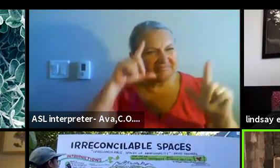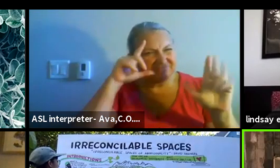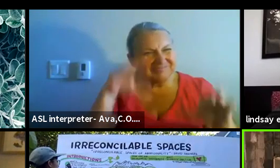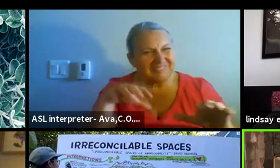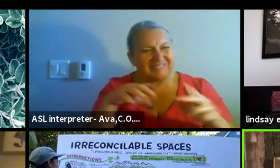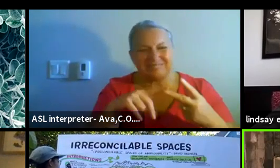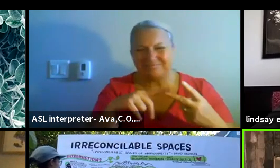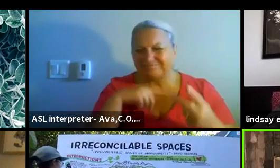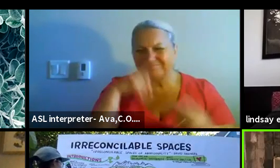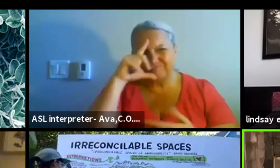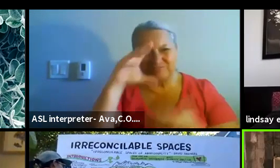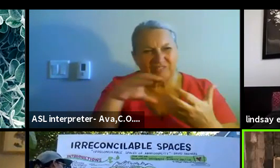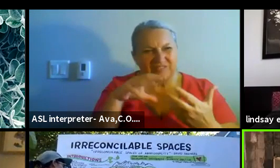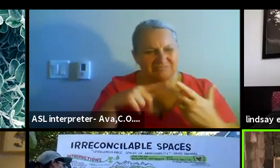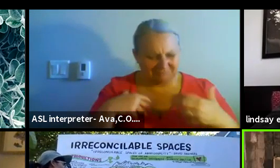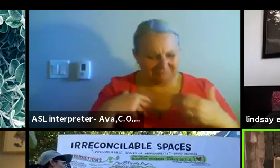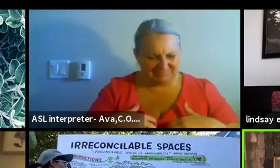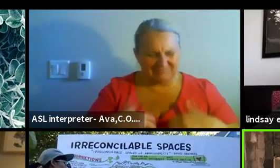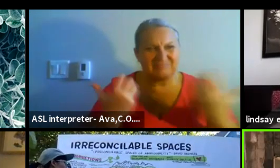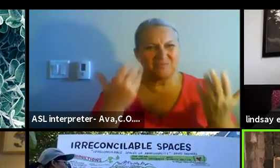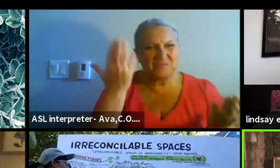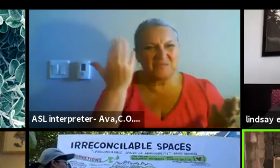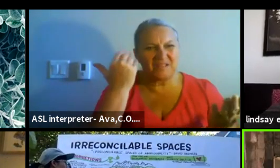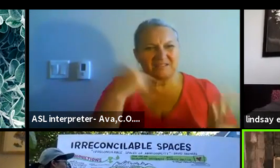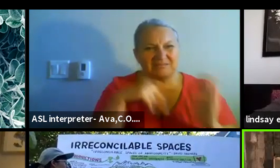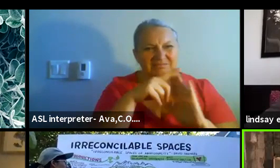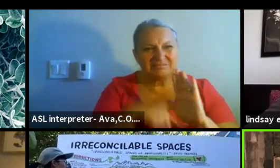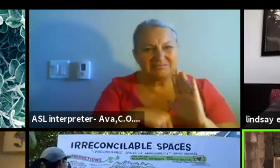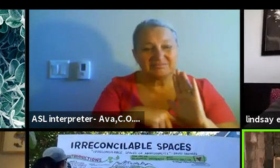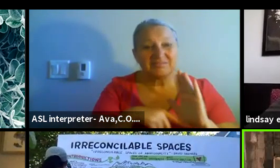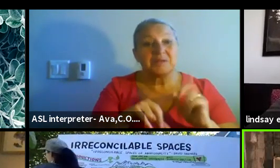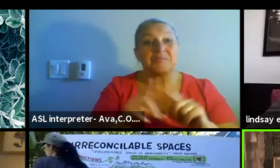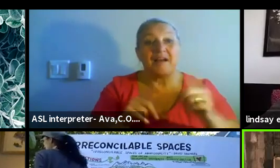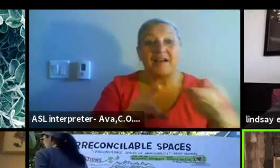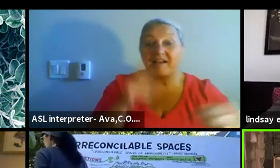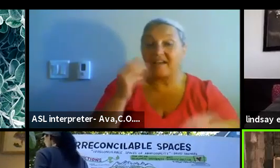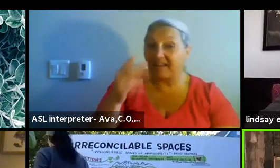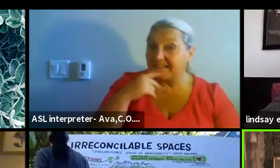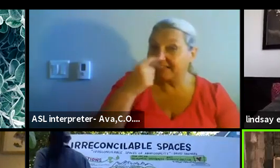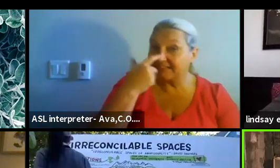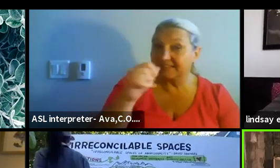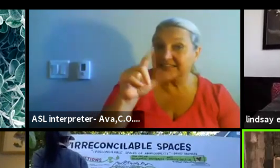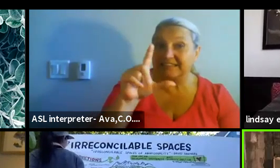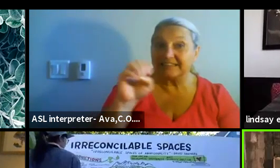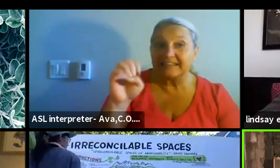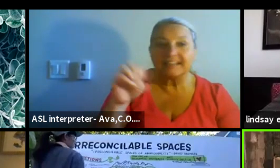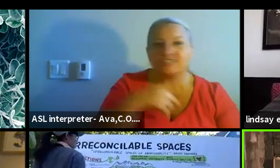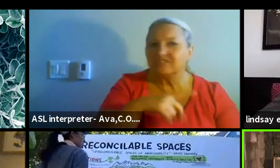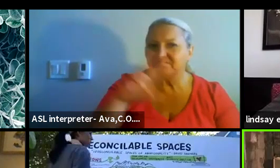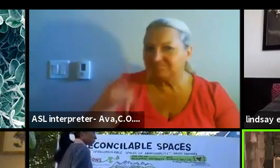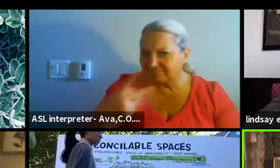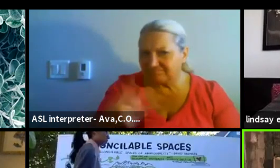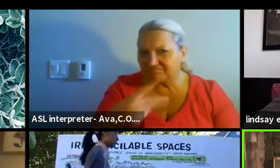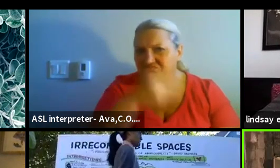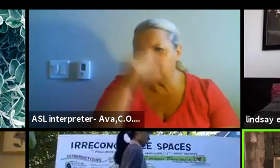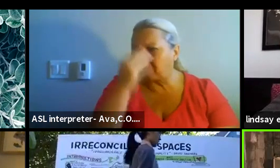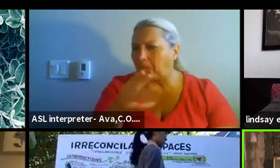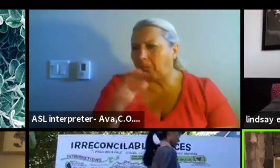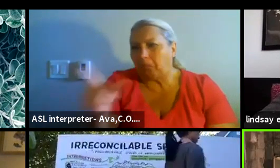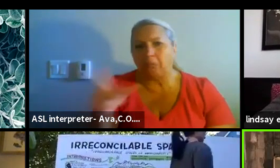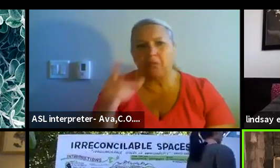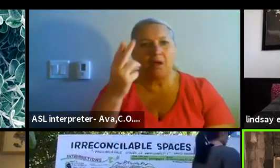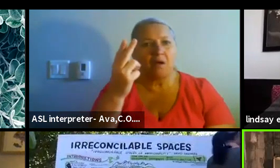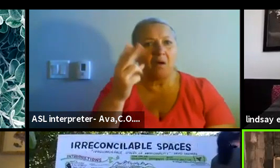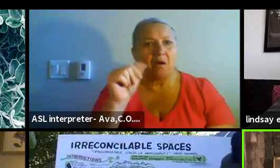and angry. Lee Miracle, however, flipped the script. She told us the Hart House Theater, Hart